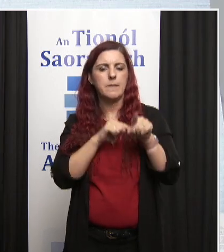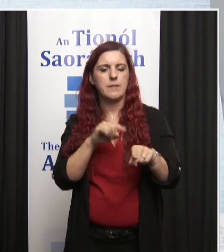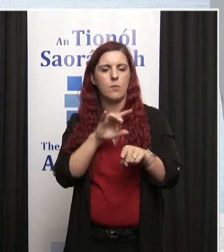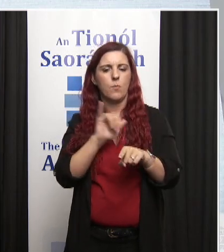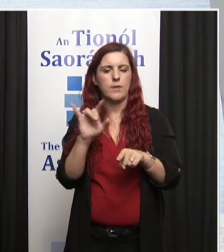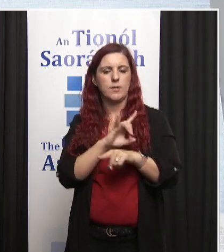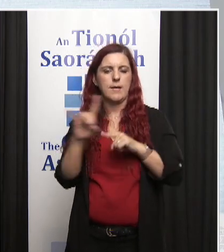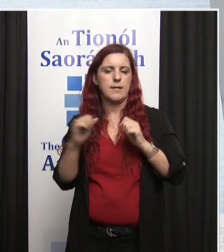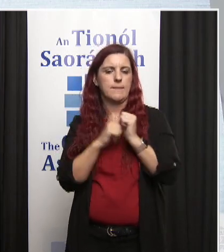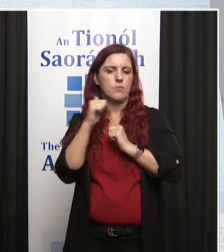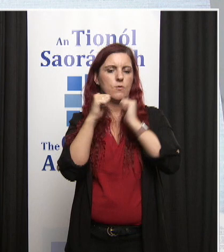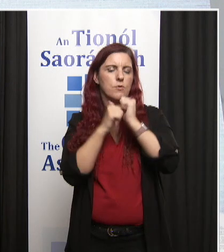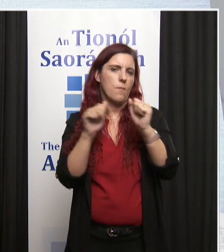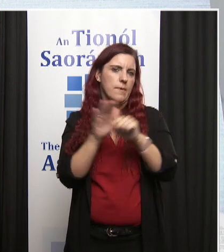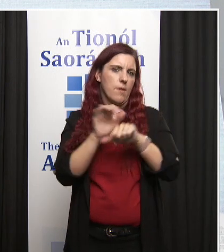finally agreed.